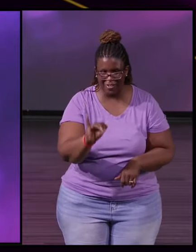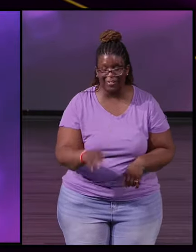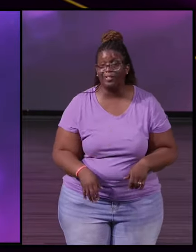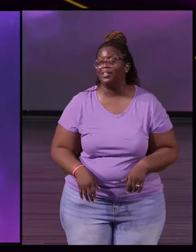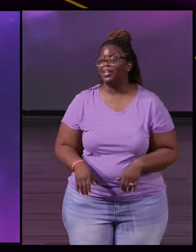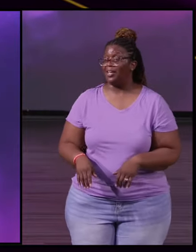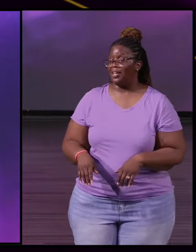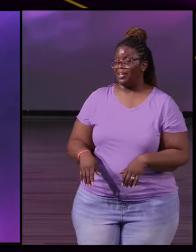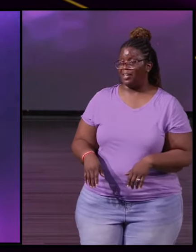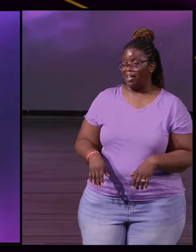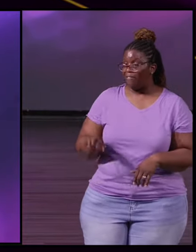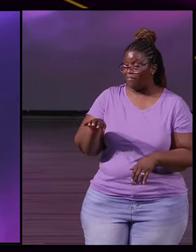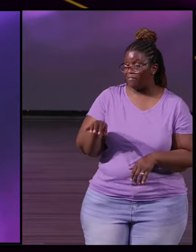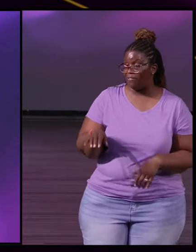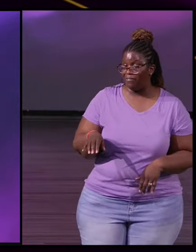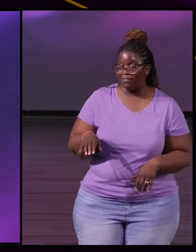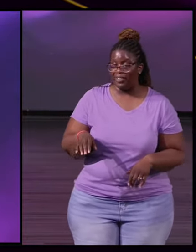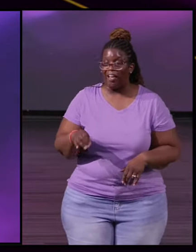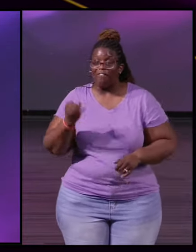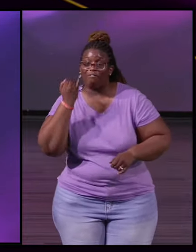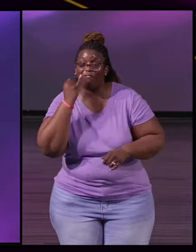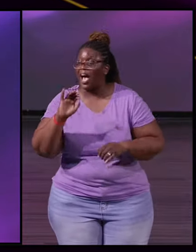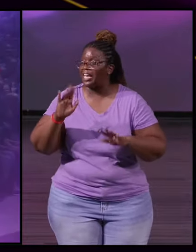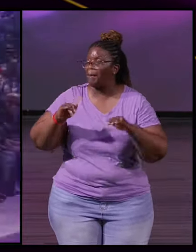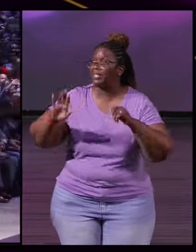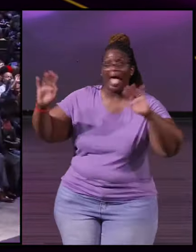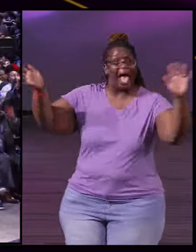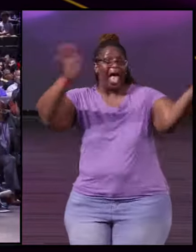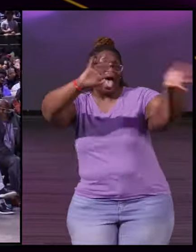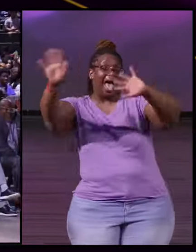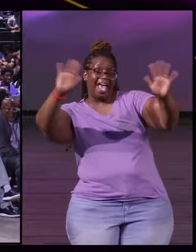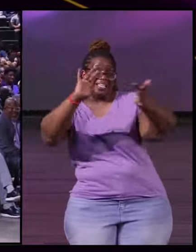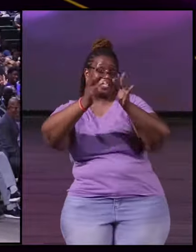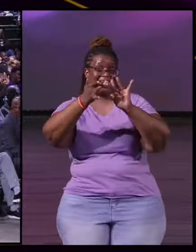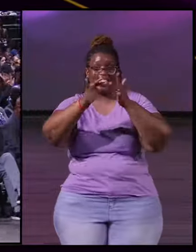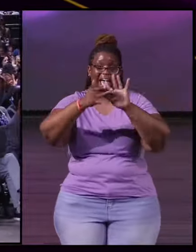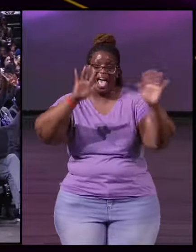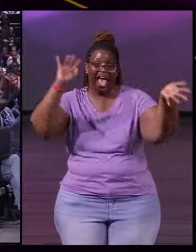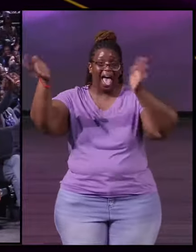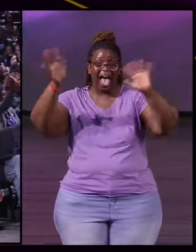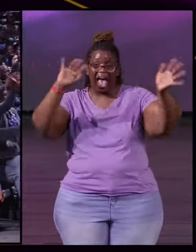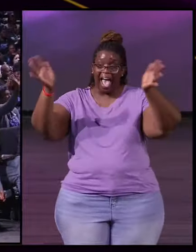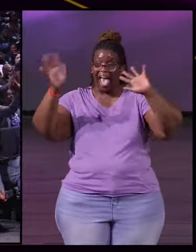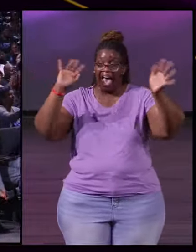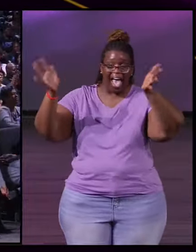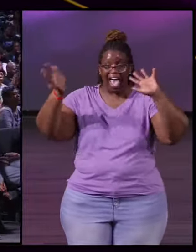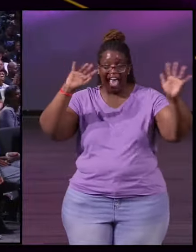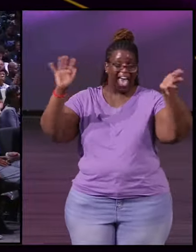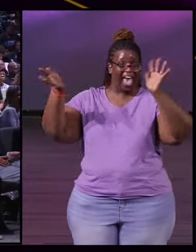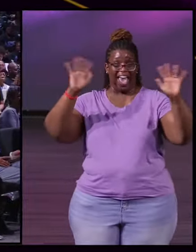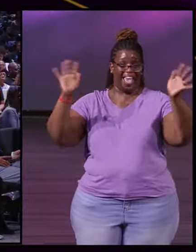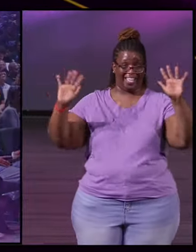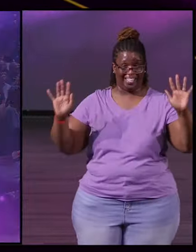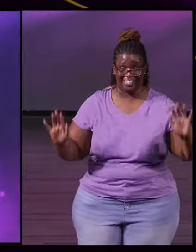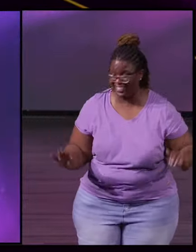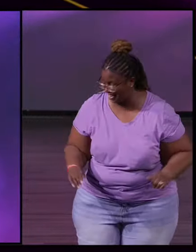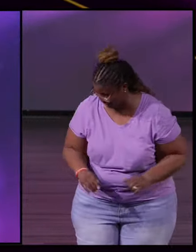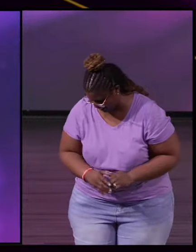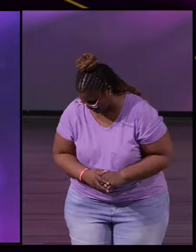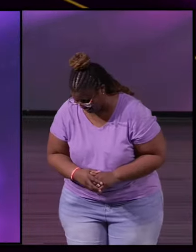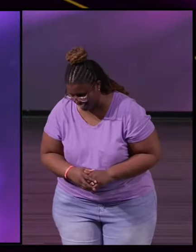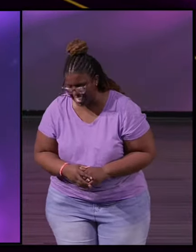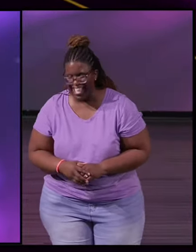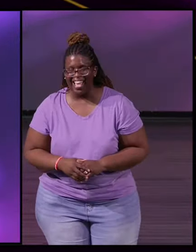love. Everybody find a camera and wave at it, say, hey, East City. Hey, East City. We love y'all, we are y'all, we are worshiping with you